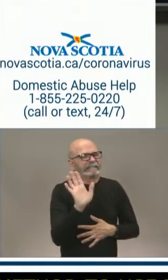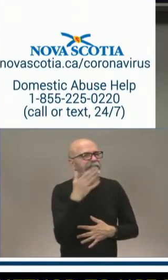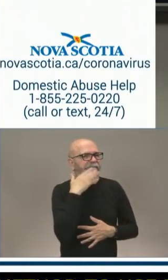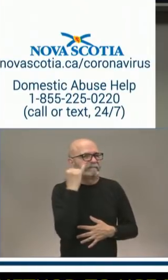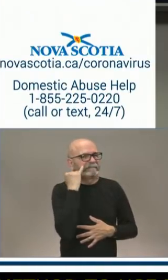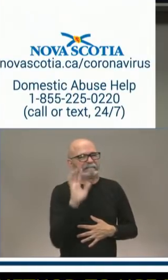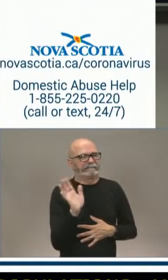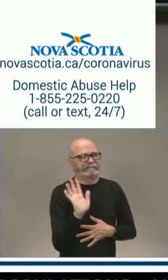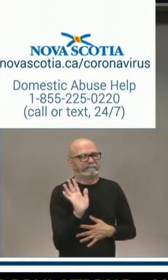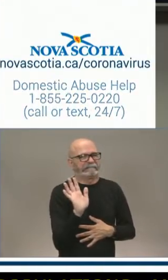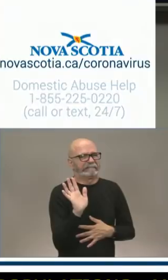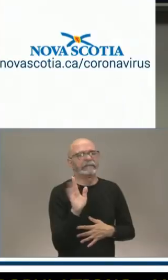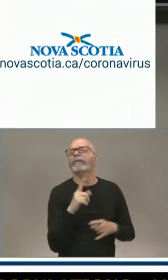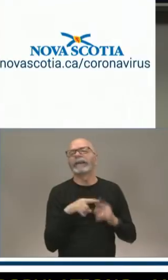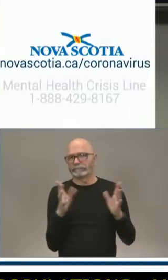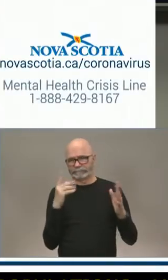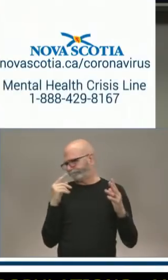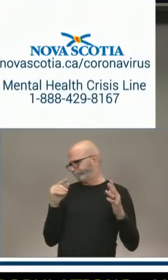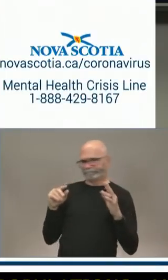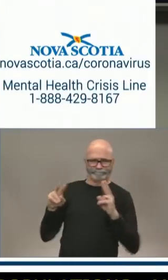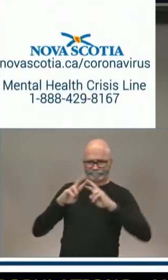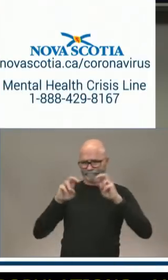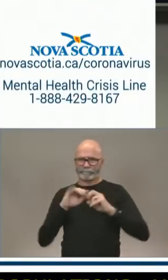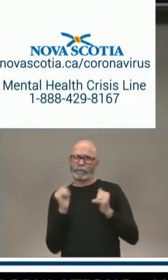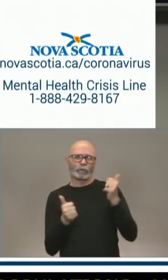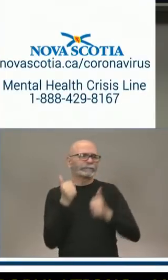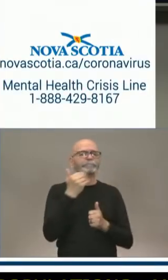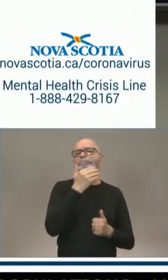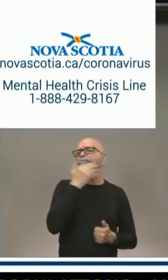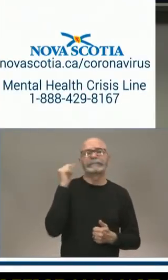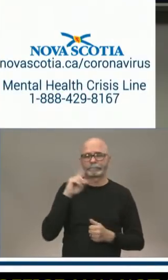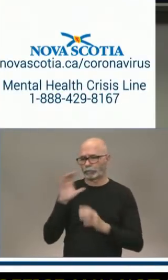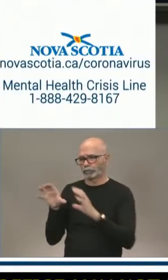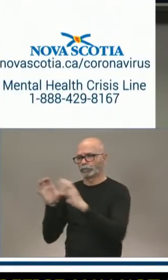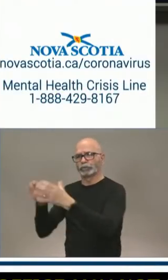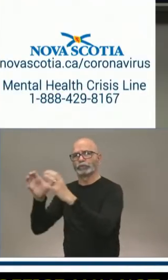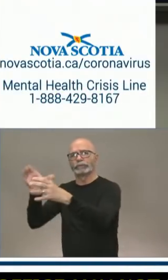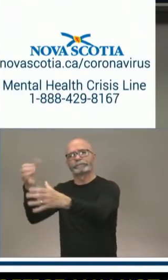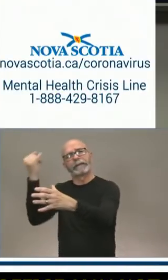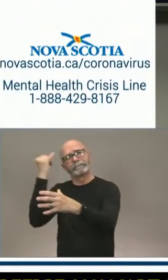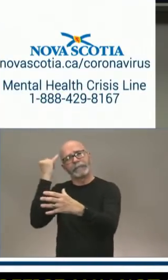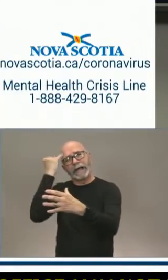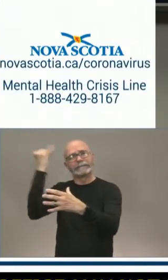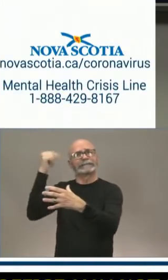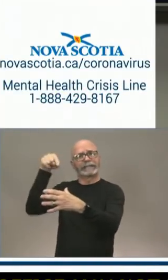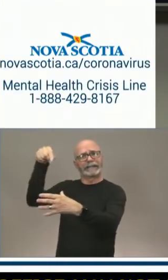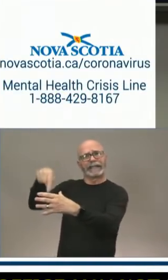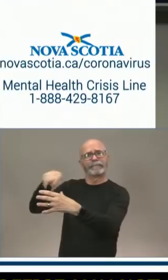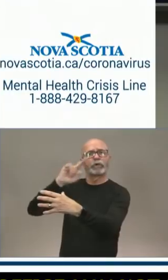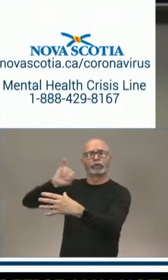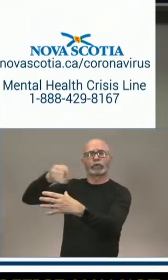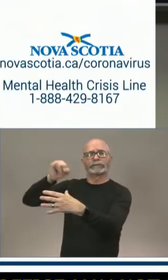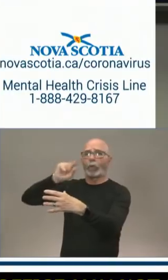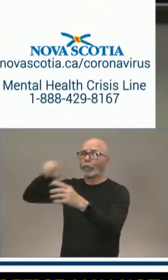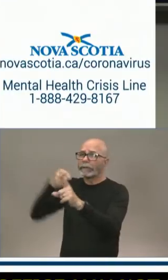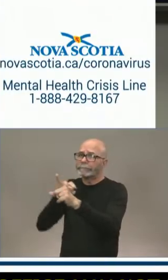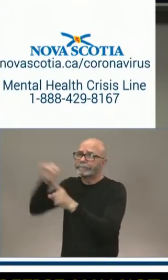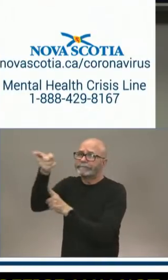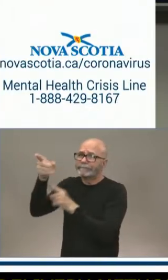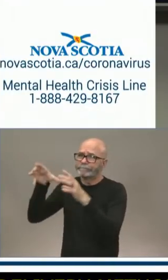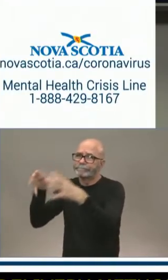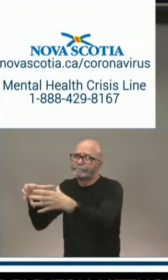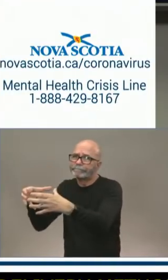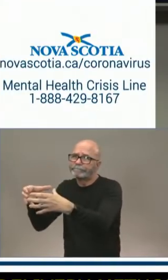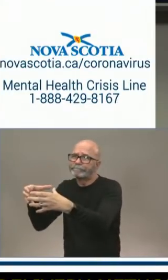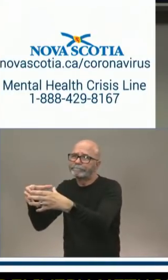figure out what is the appropriate or the best population and how to use the single dose vaccine for. Some of that depends on the amount we're going to